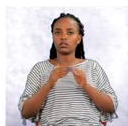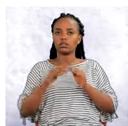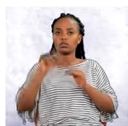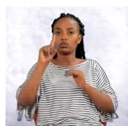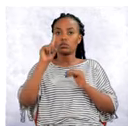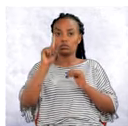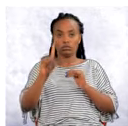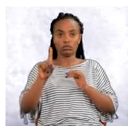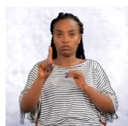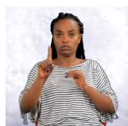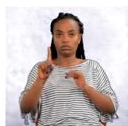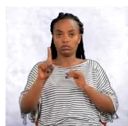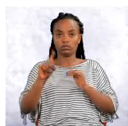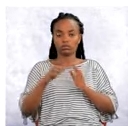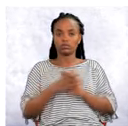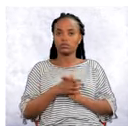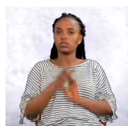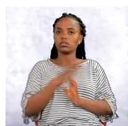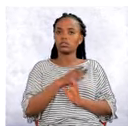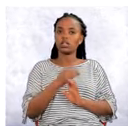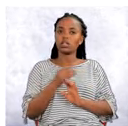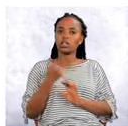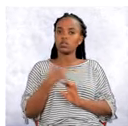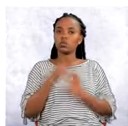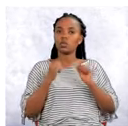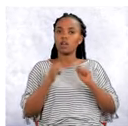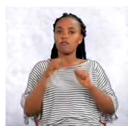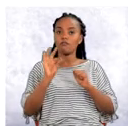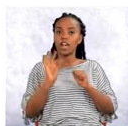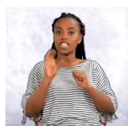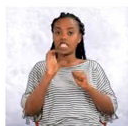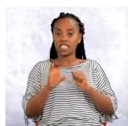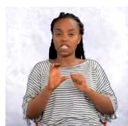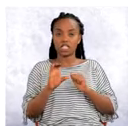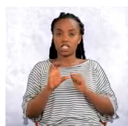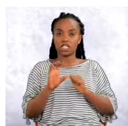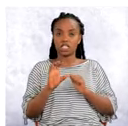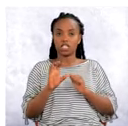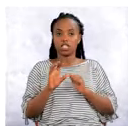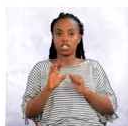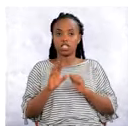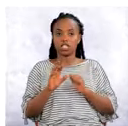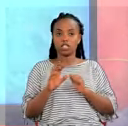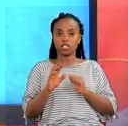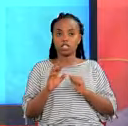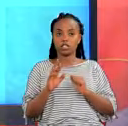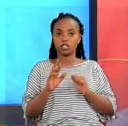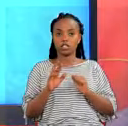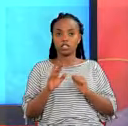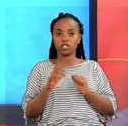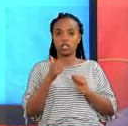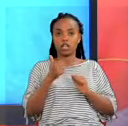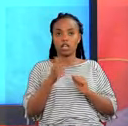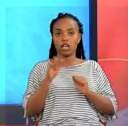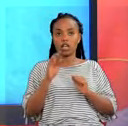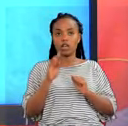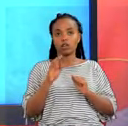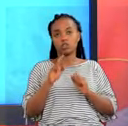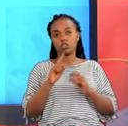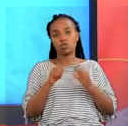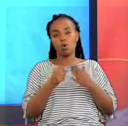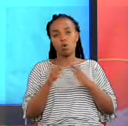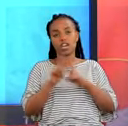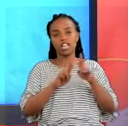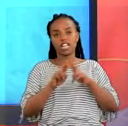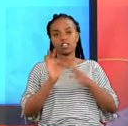equal to this 1. And we can find C also, relating A, B, and C, A squared is equal to B squared plus C squared.